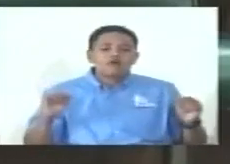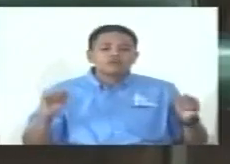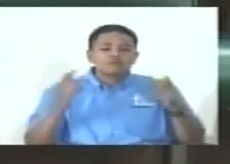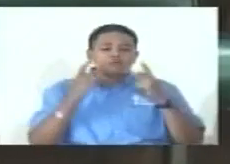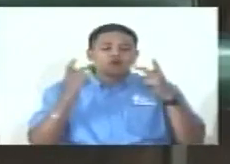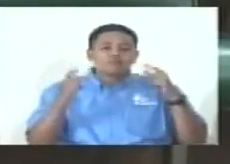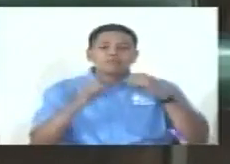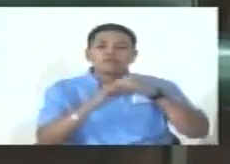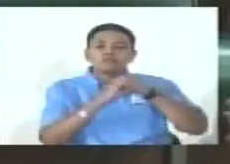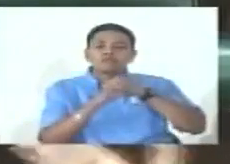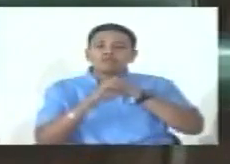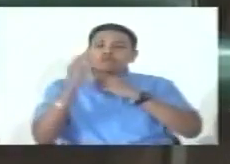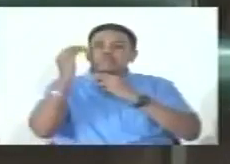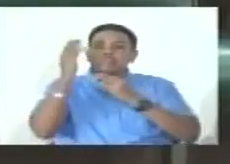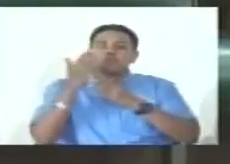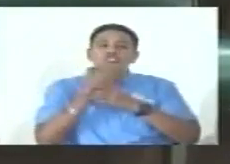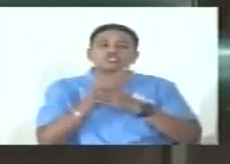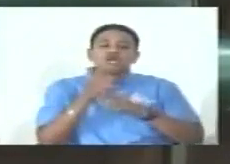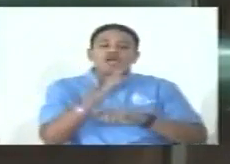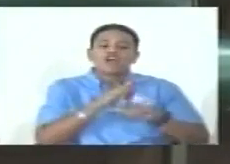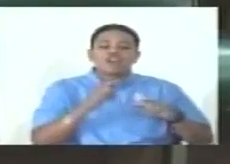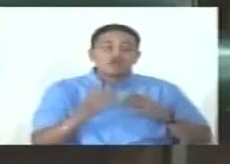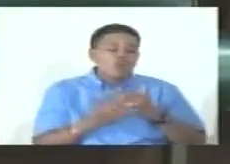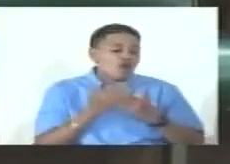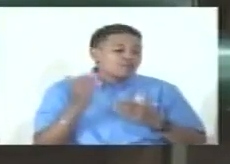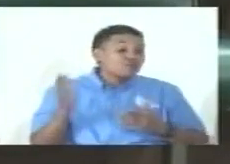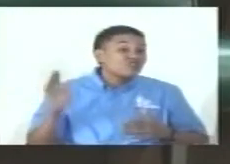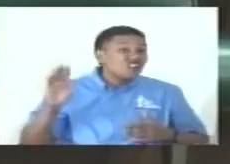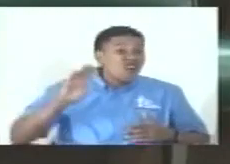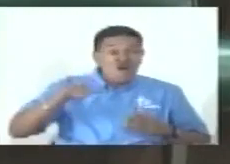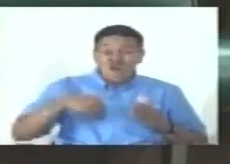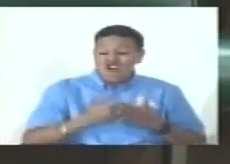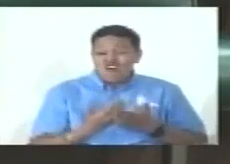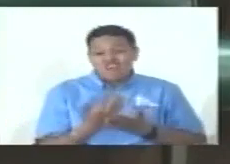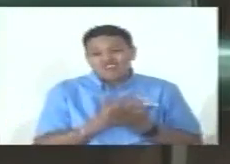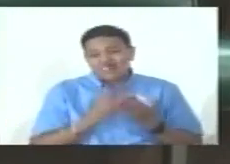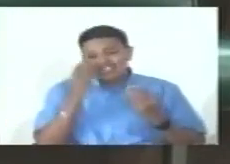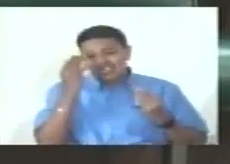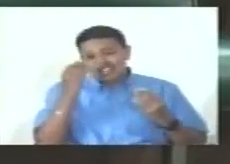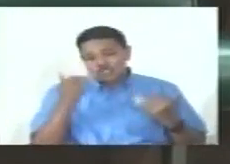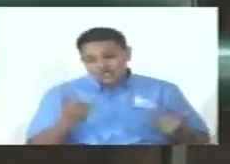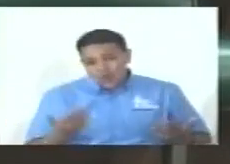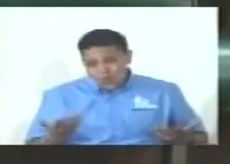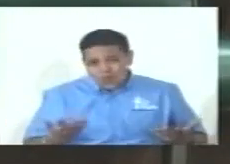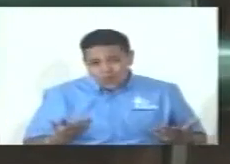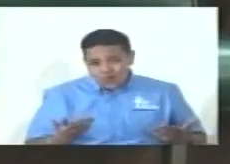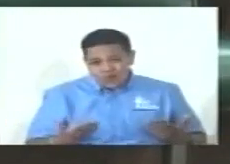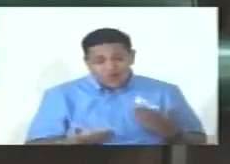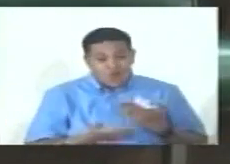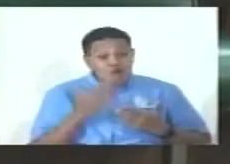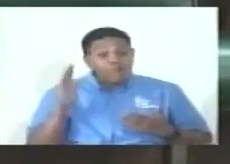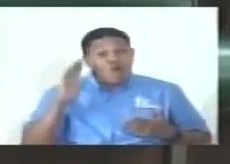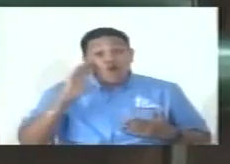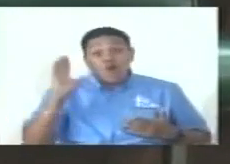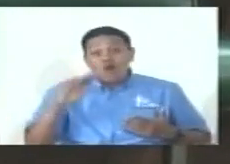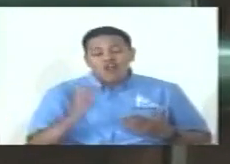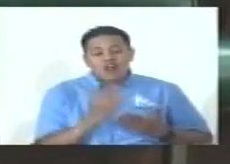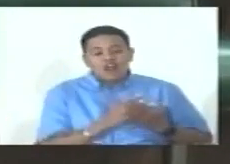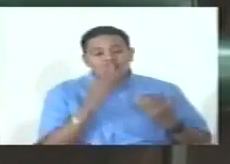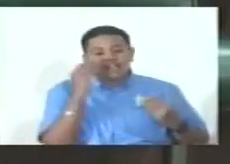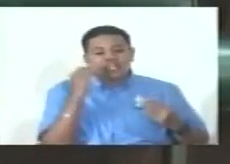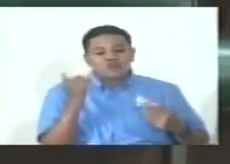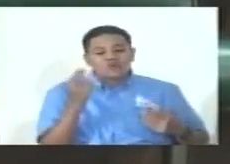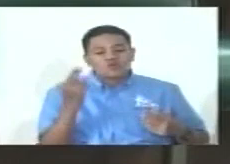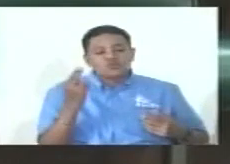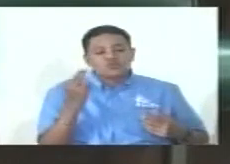education. You see, almost everybody collects data now. Almost everybody, once you use one of those